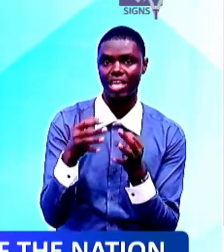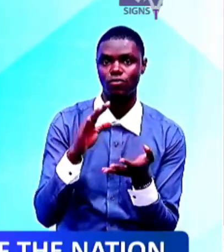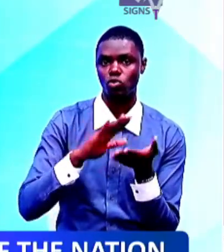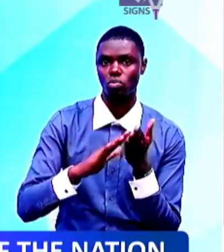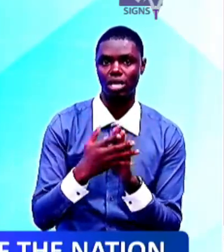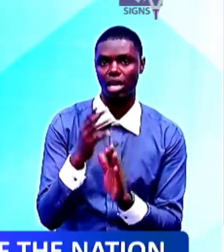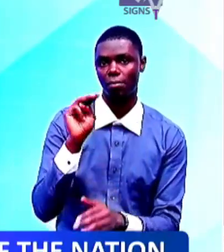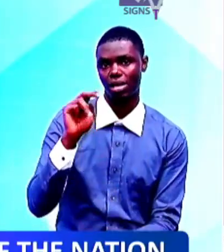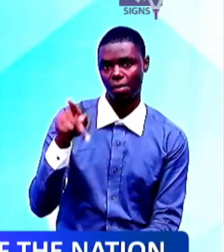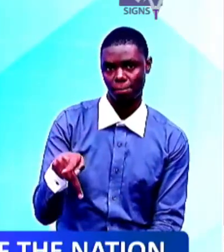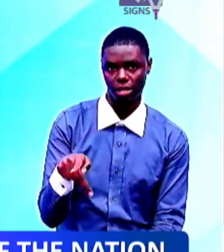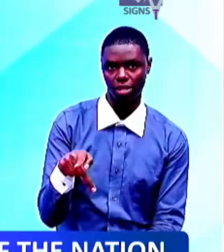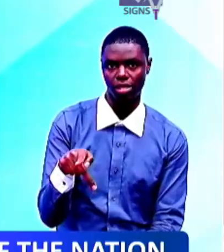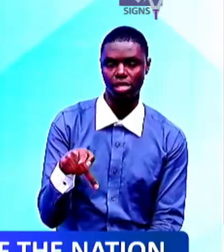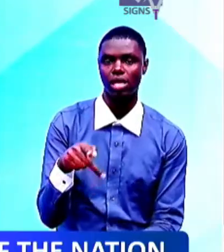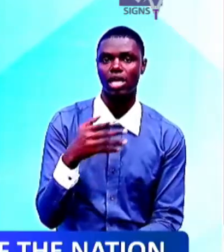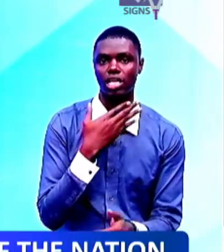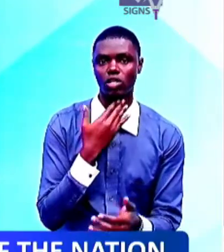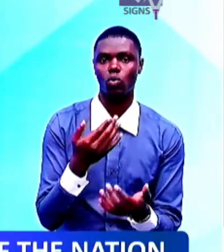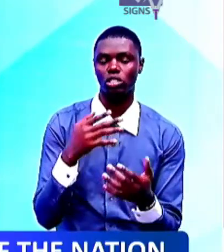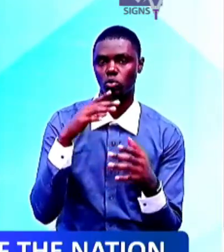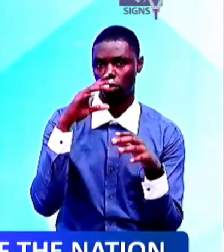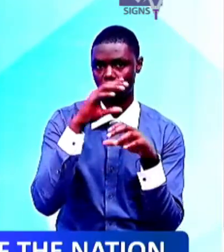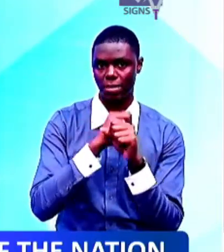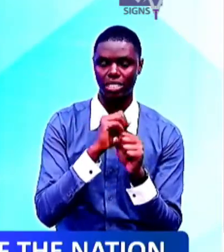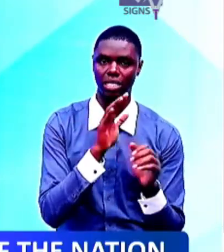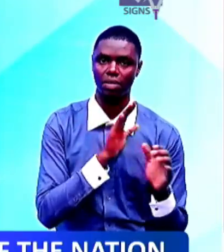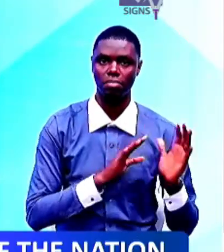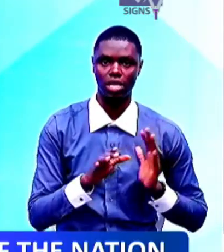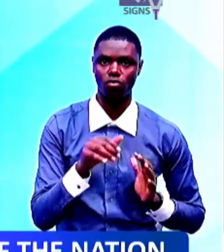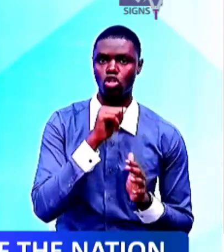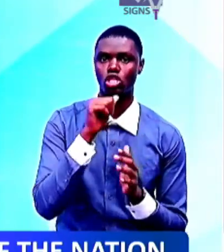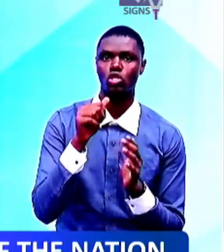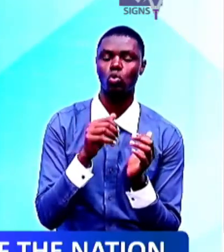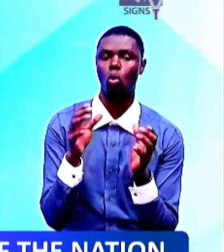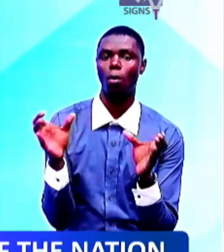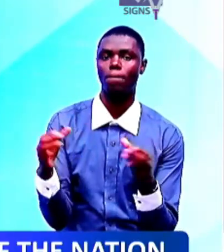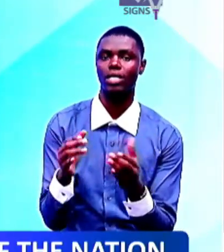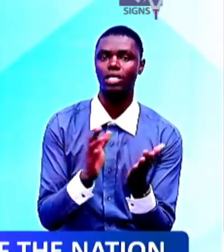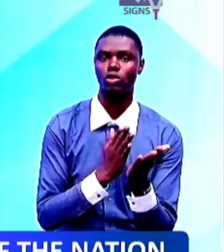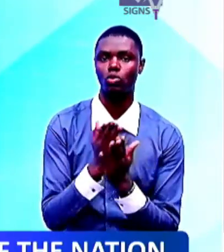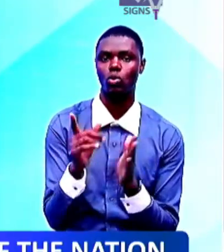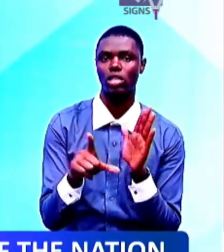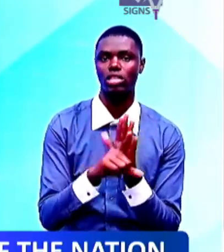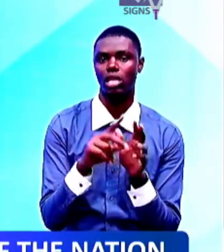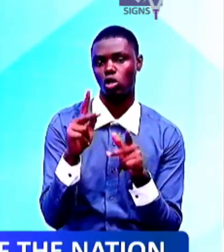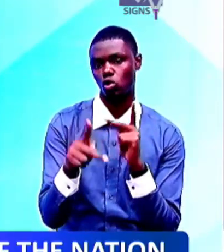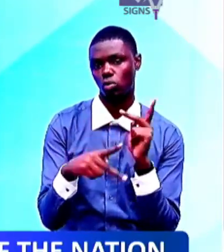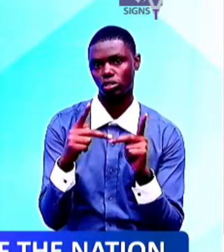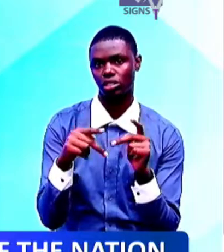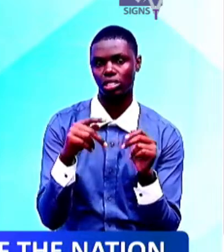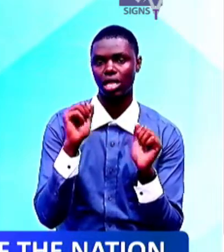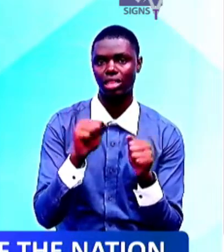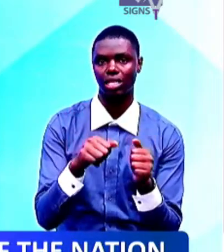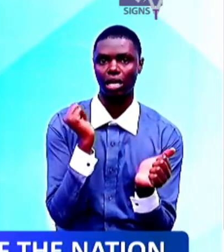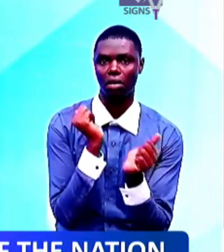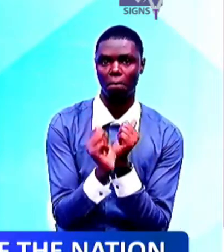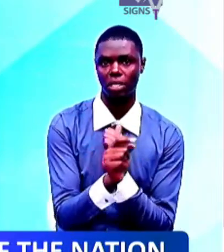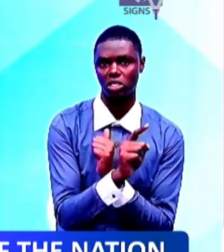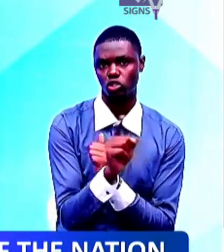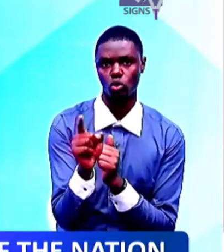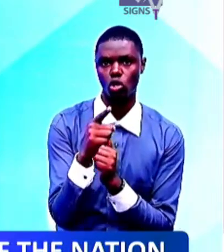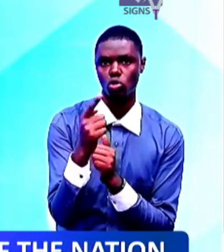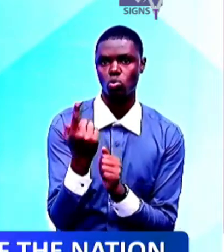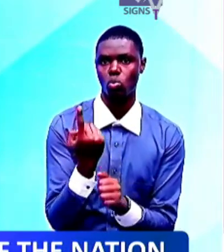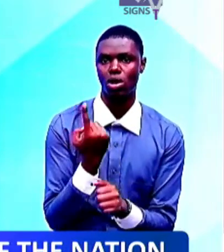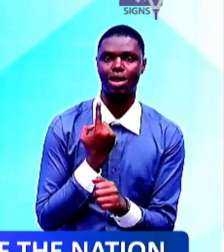MP and you want to misbehave, there is no party through the legal process that can reprimand you. So you are a